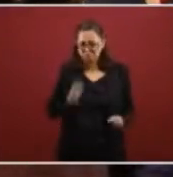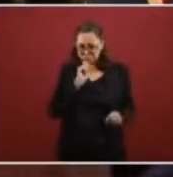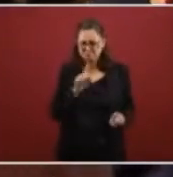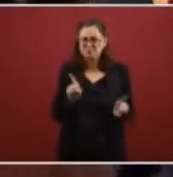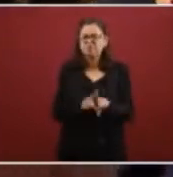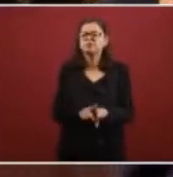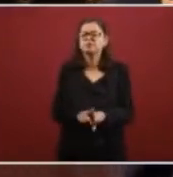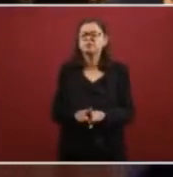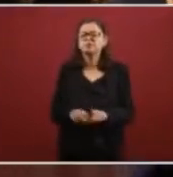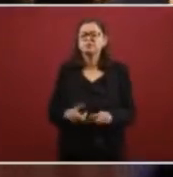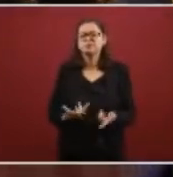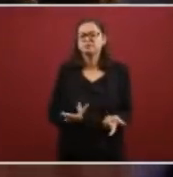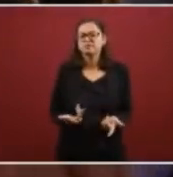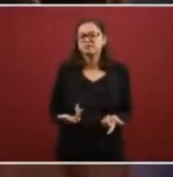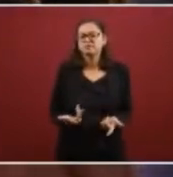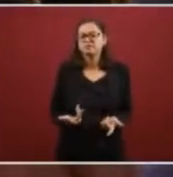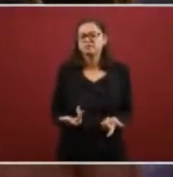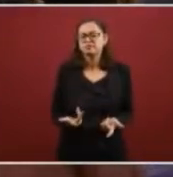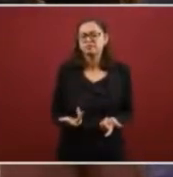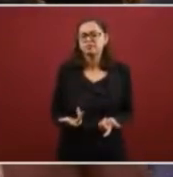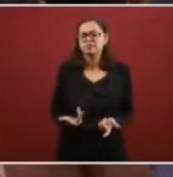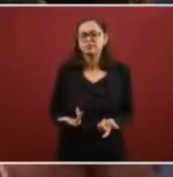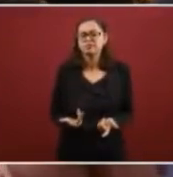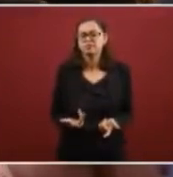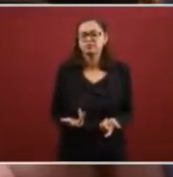Not only that,